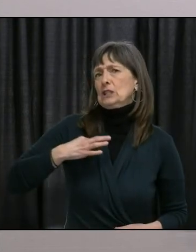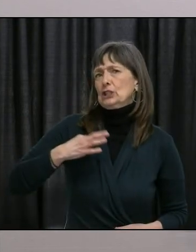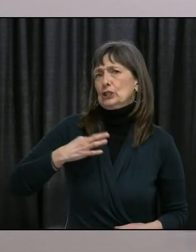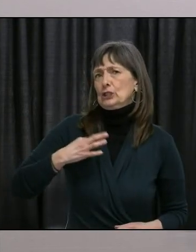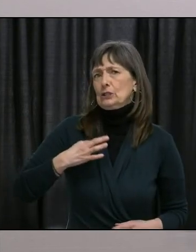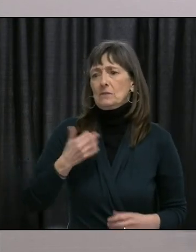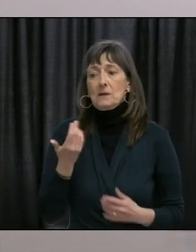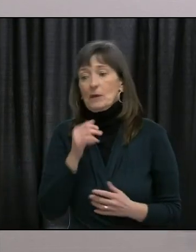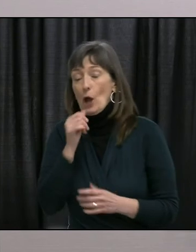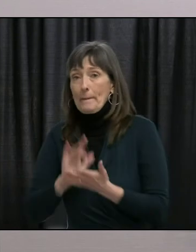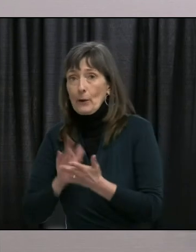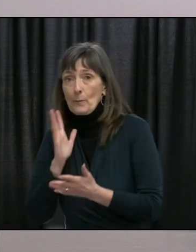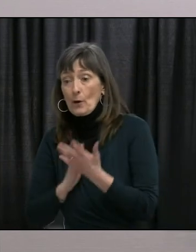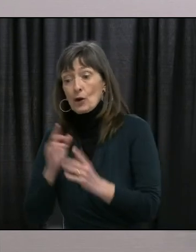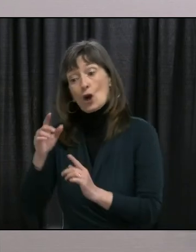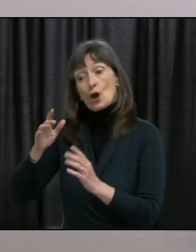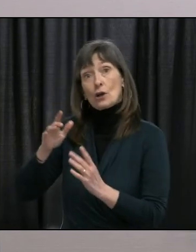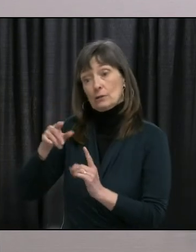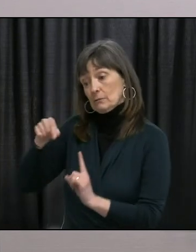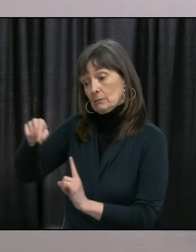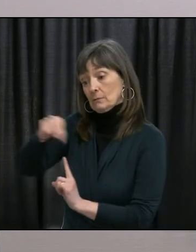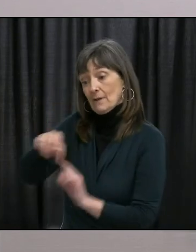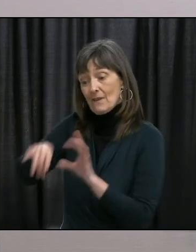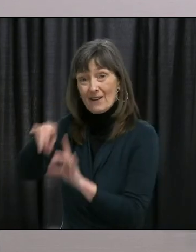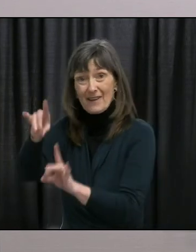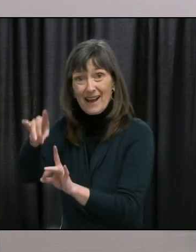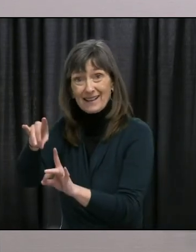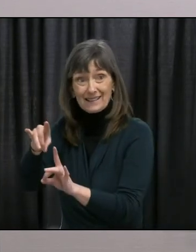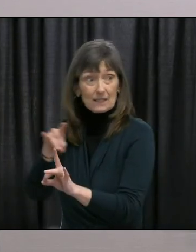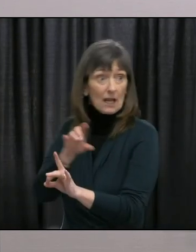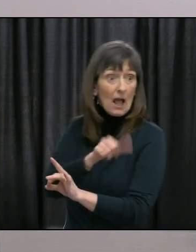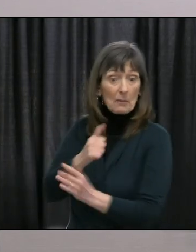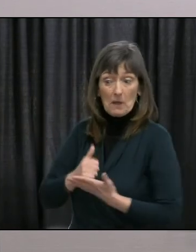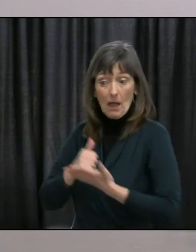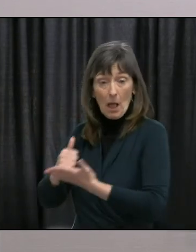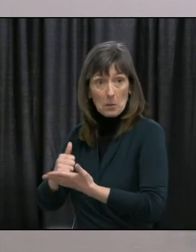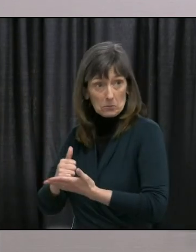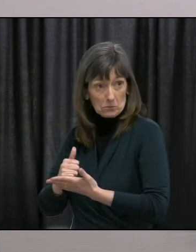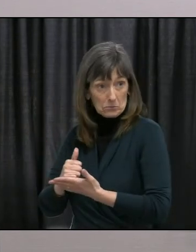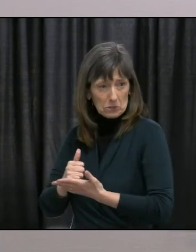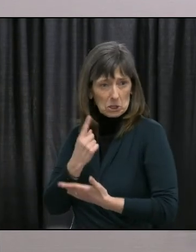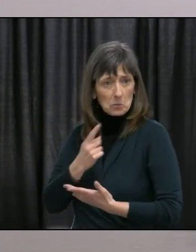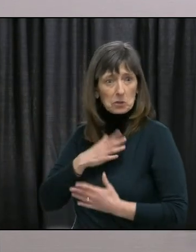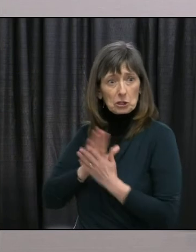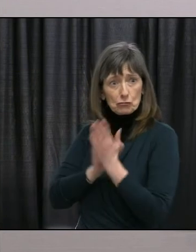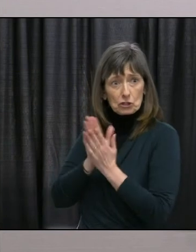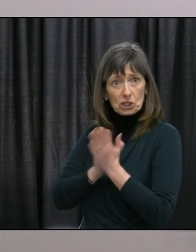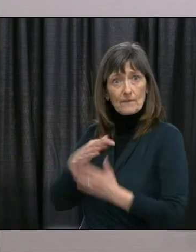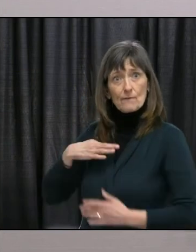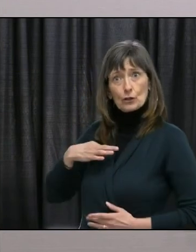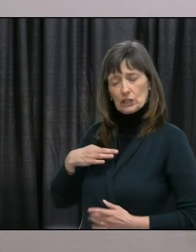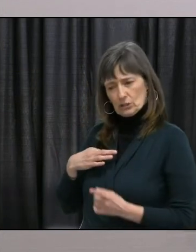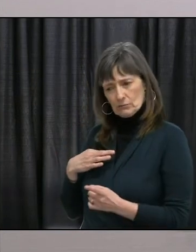or anything. Are you actually taking that kind of help from people who just want to lend a